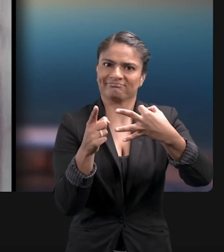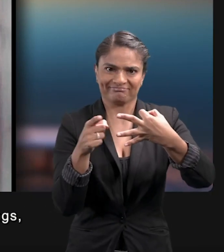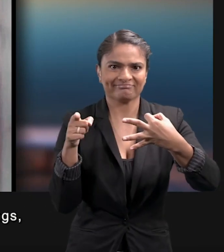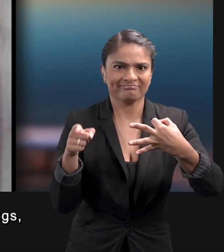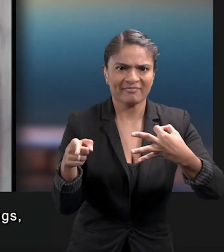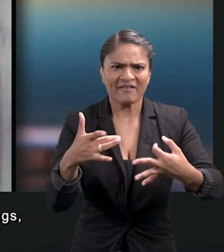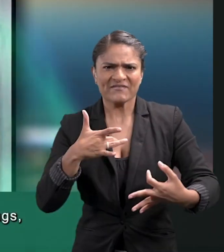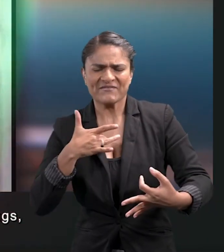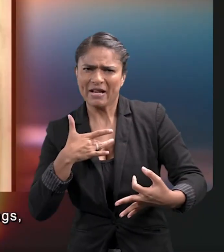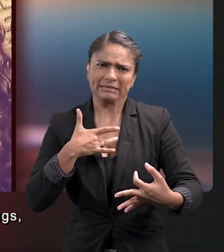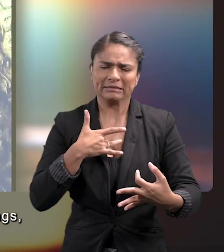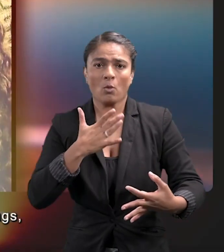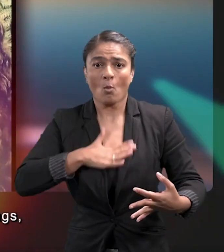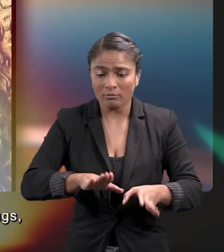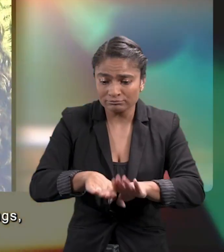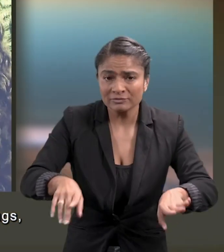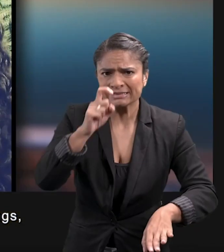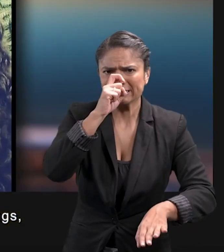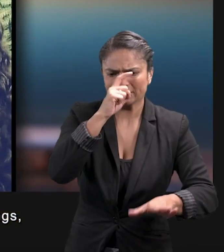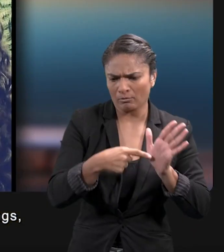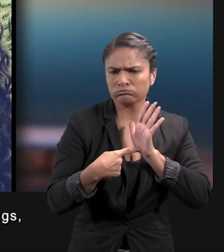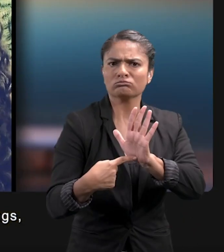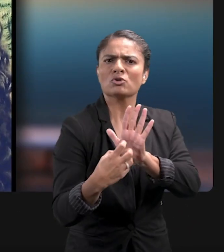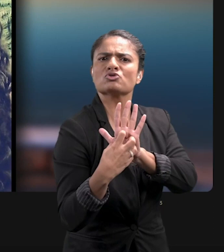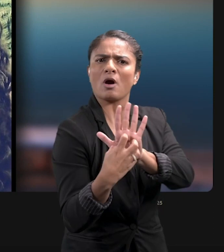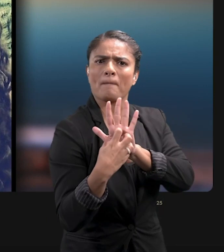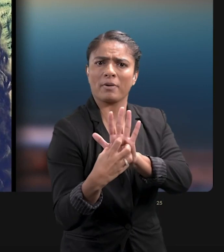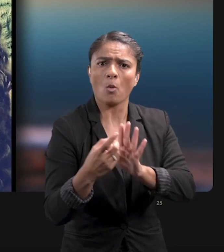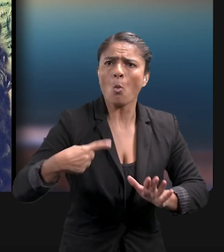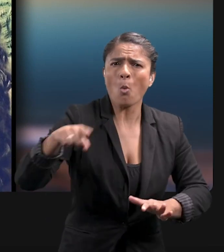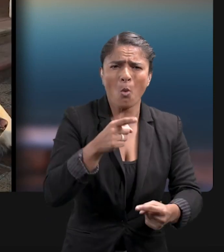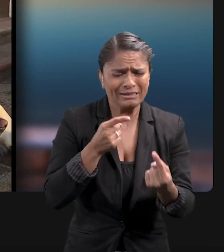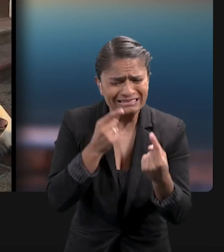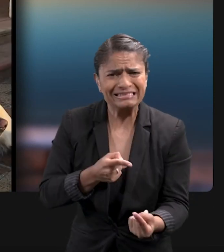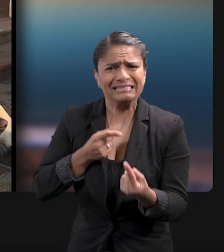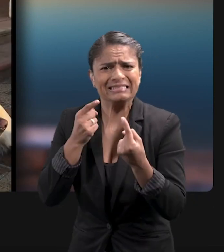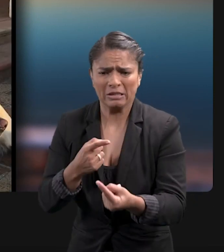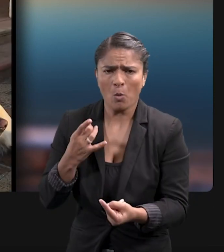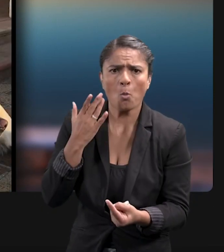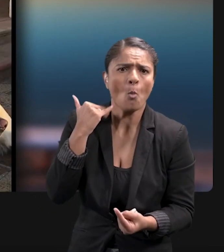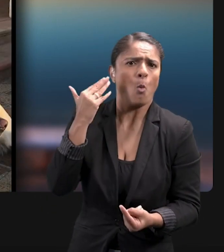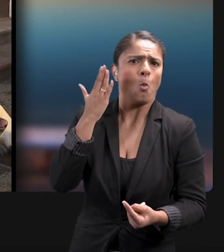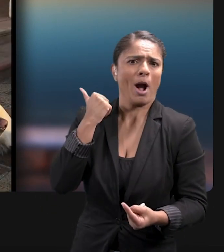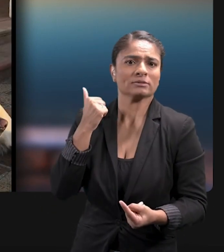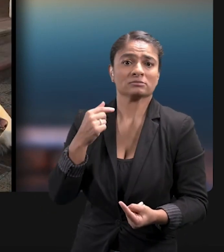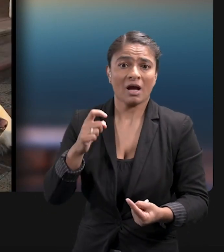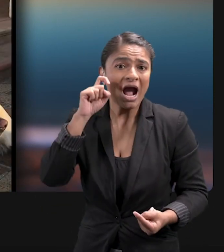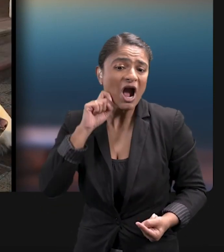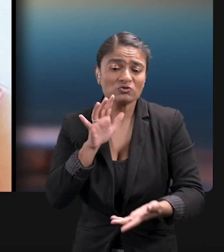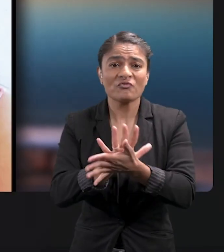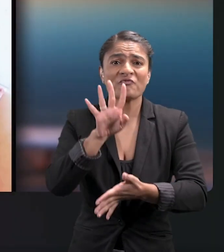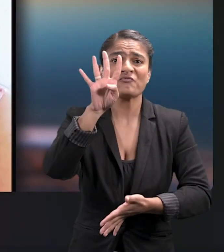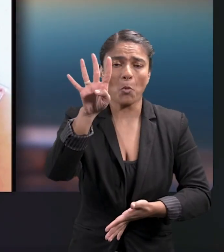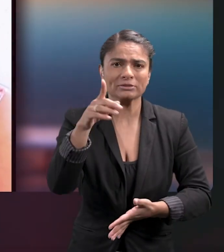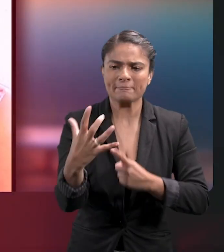children, Luigia felt the pressure of setting the example for her younger siblings, all while struggling with poor eyesight. Receiving 2 diagnoses